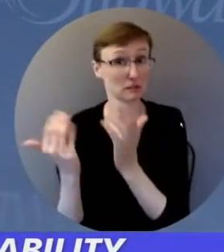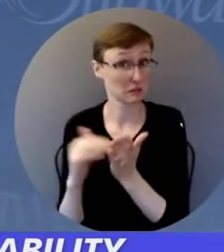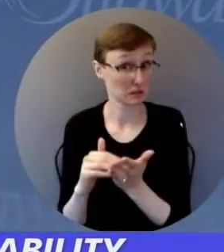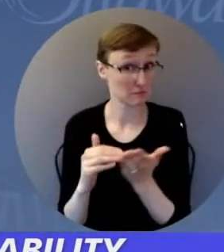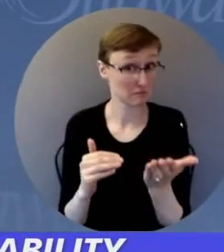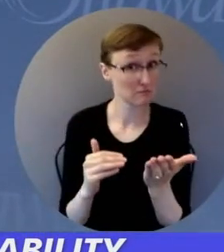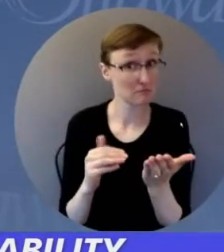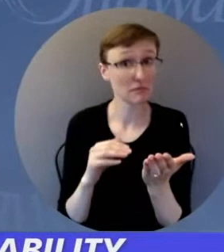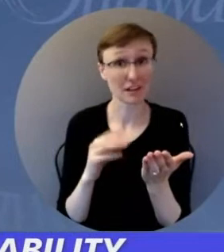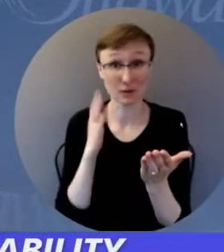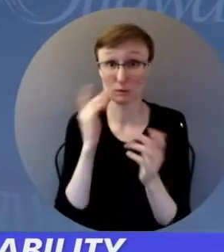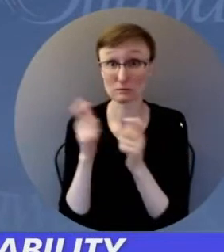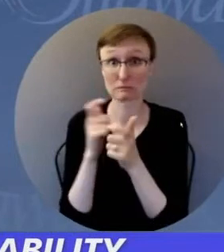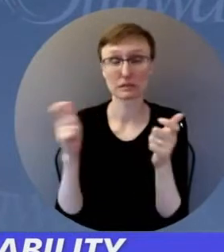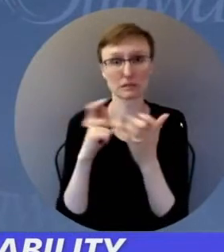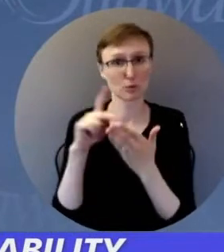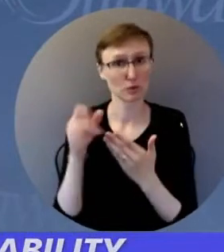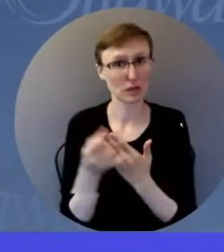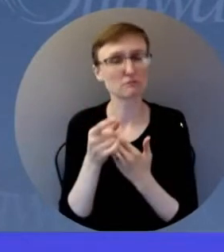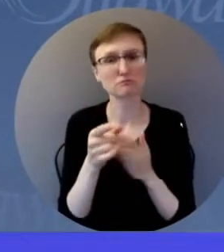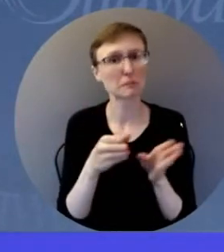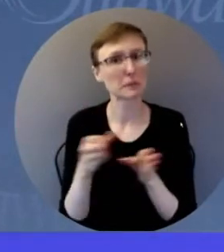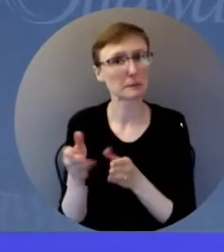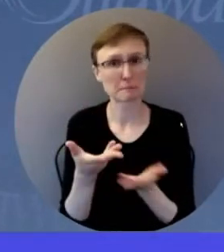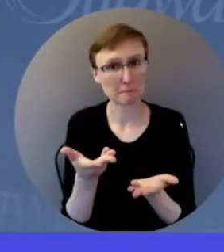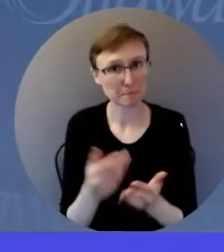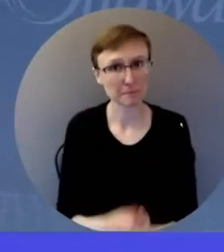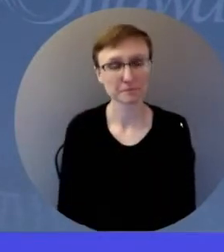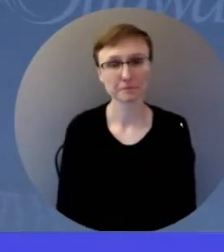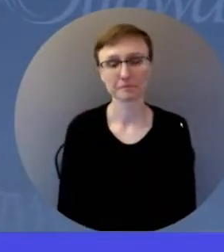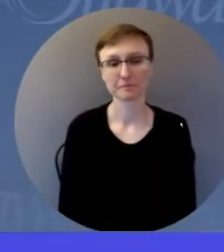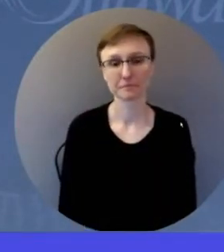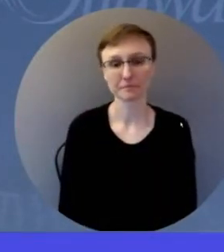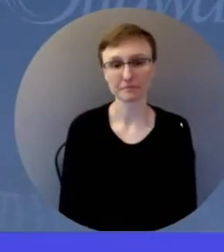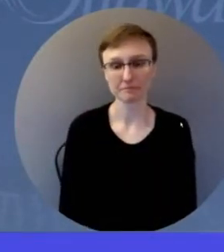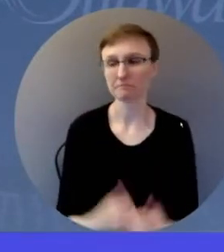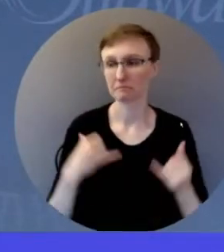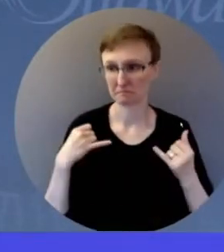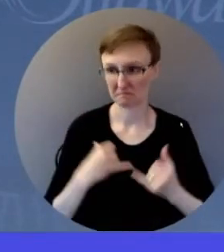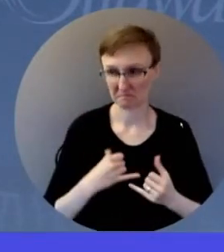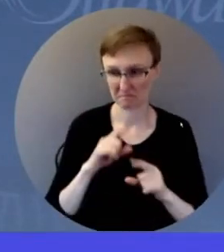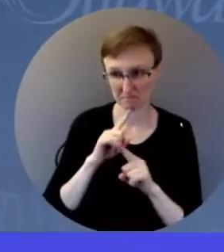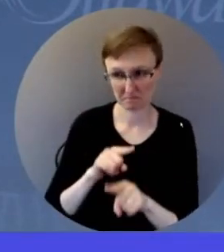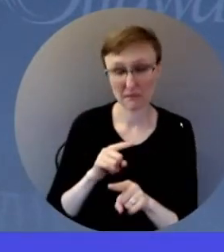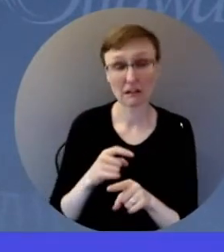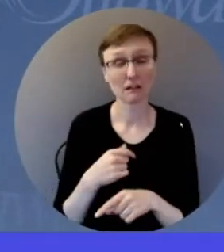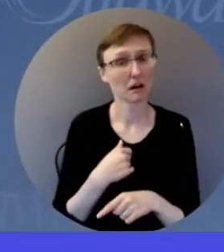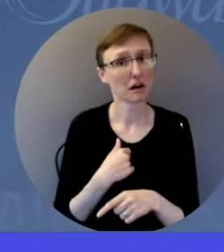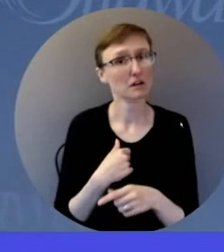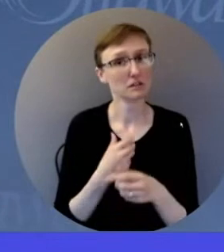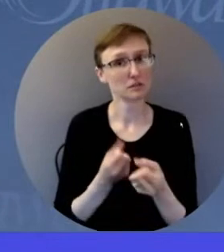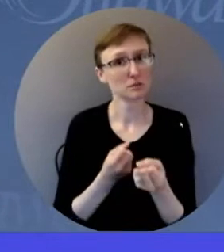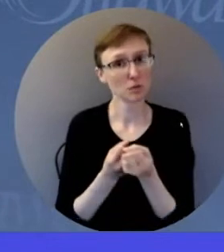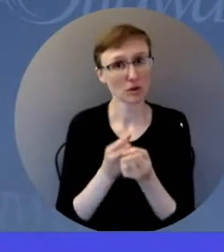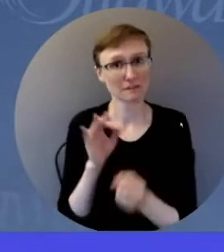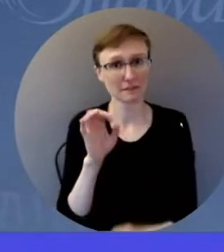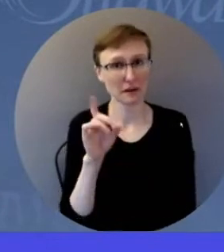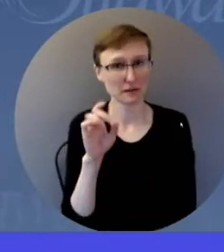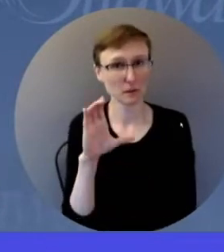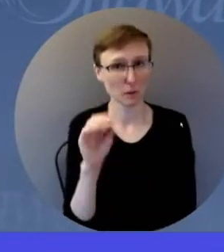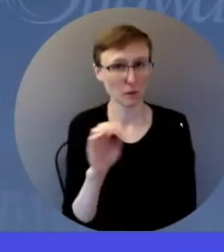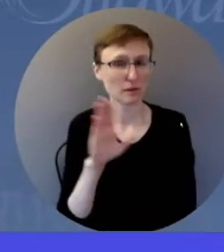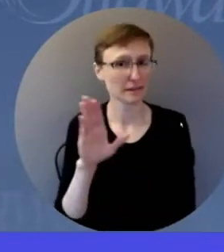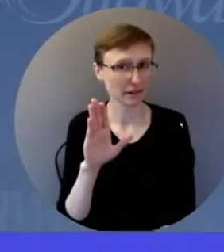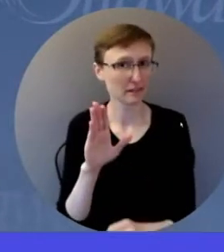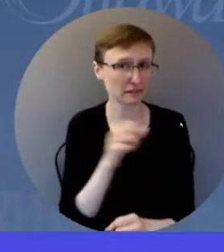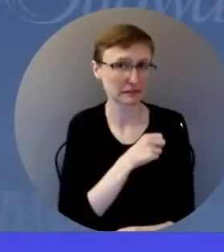point. Well, I'll support, obviously, the staff recommendation that FEDCO approved. I had to leave the